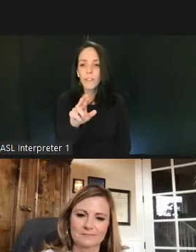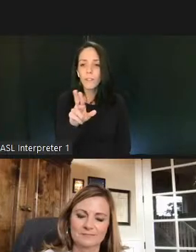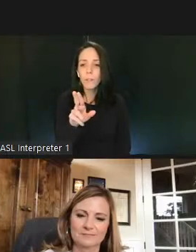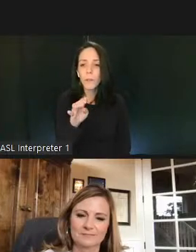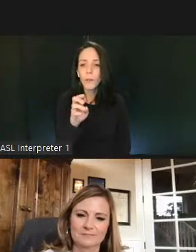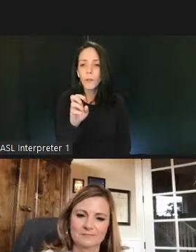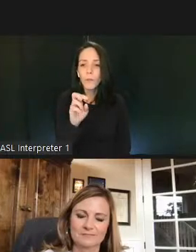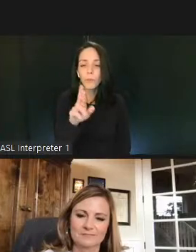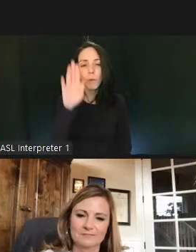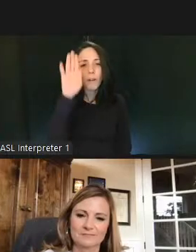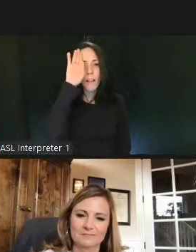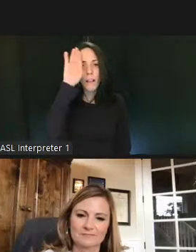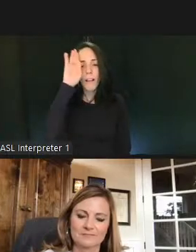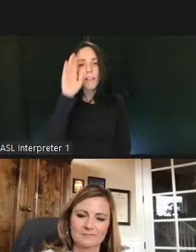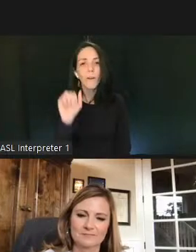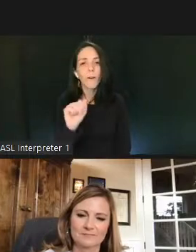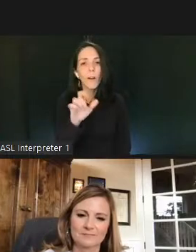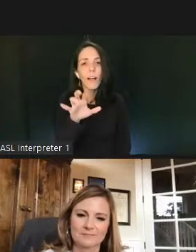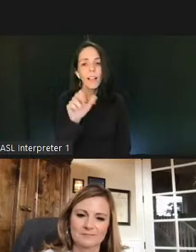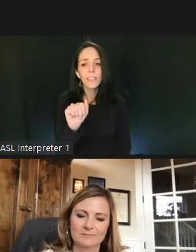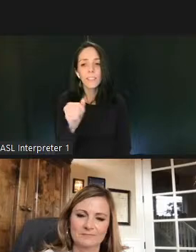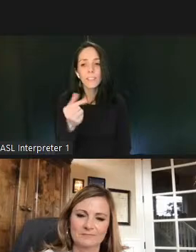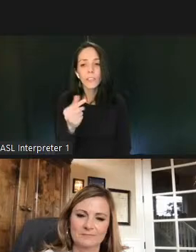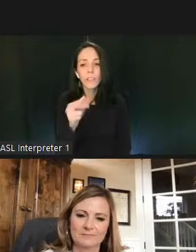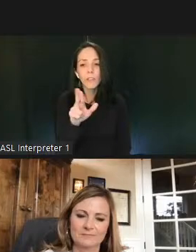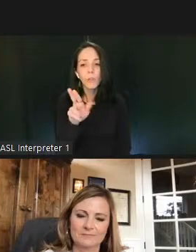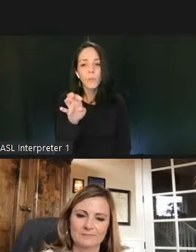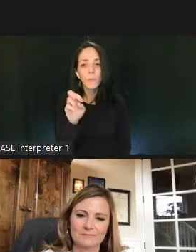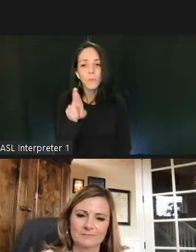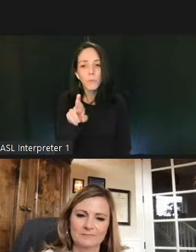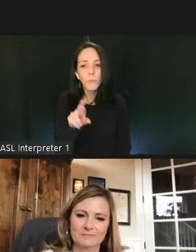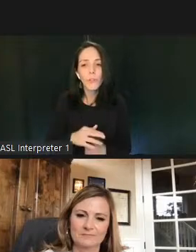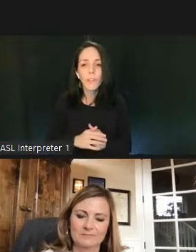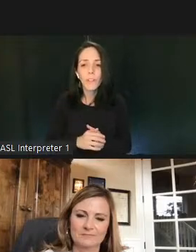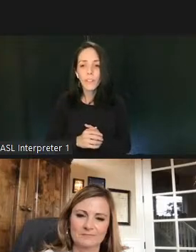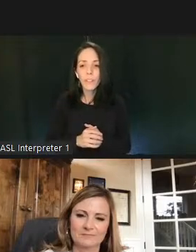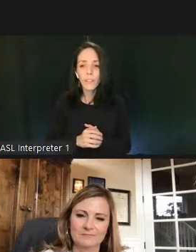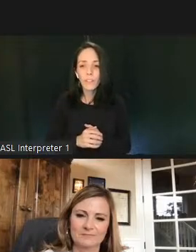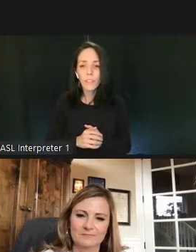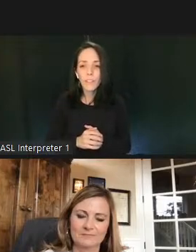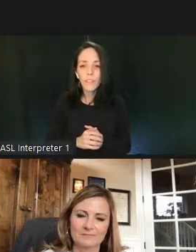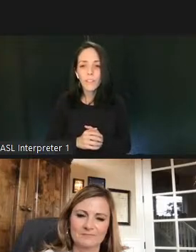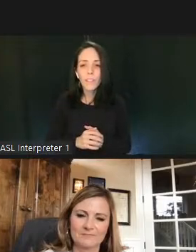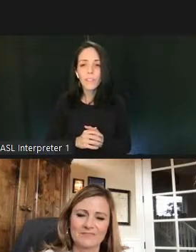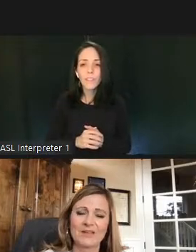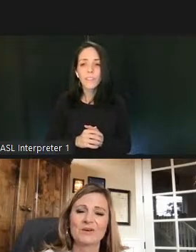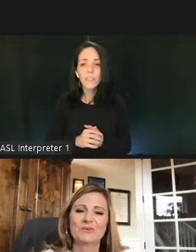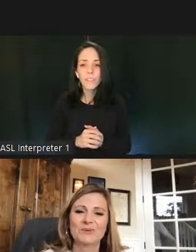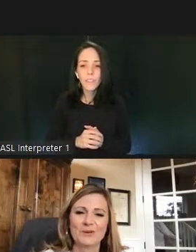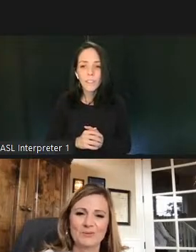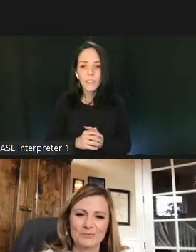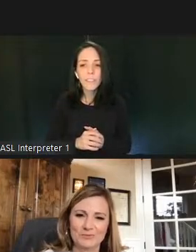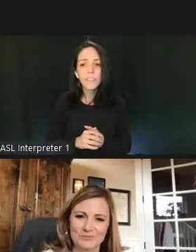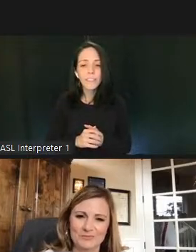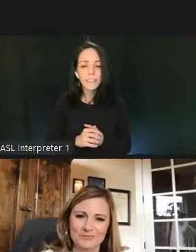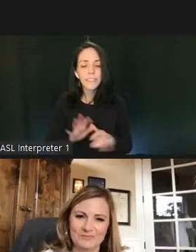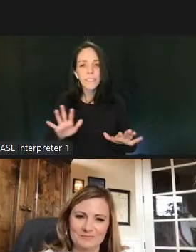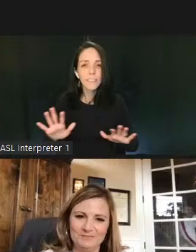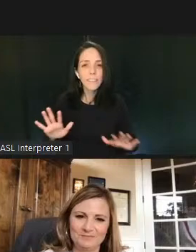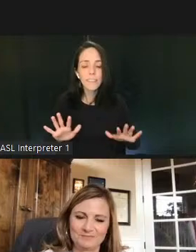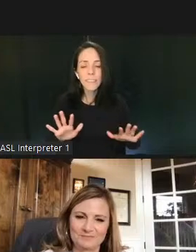Hi, I'm Alicia Gruber, and I'm sorry, we have COVID going through our house. I'm a little flustered today.